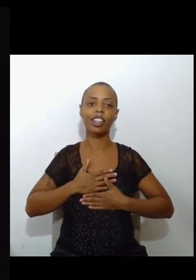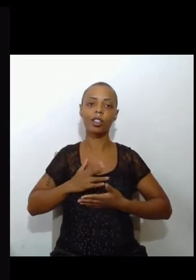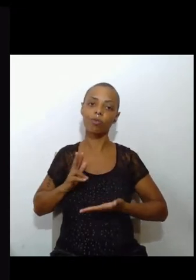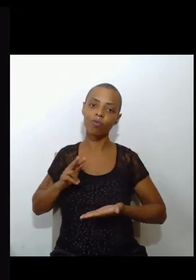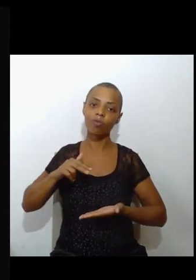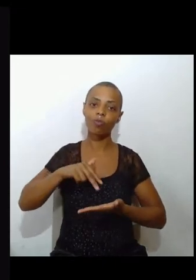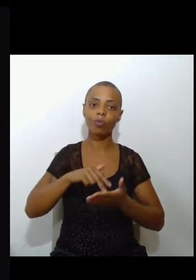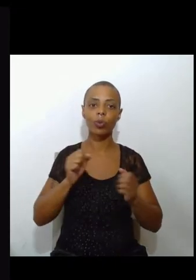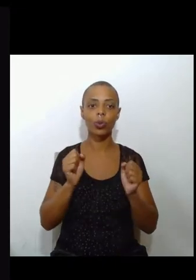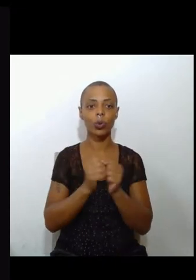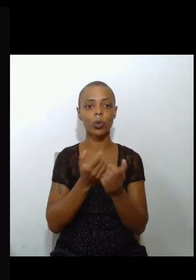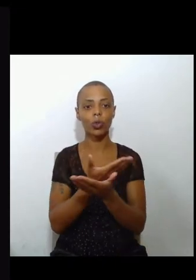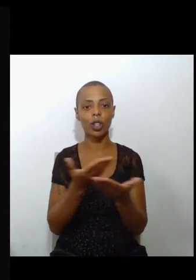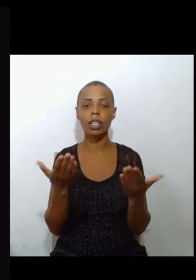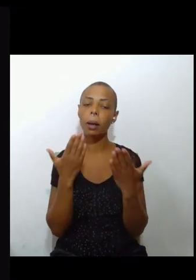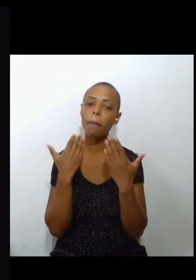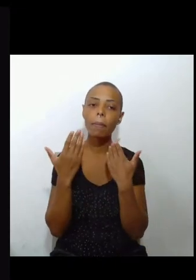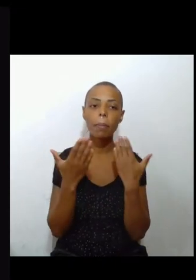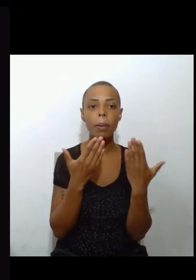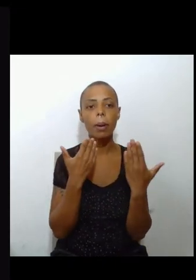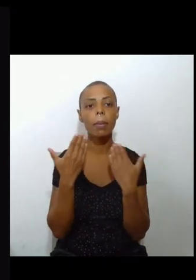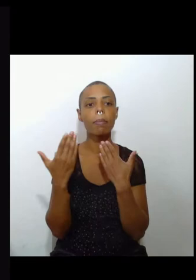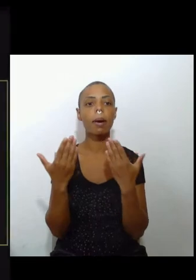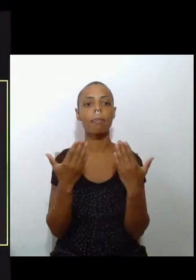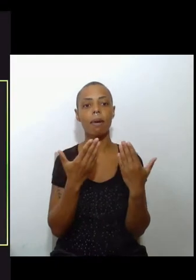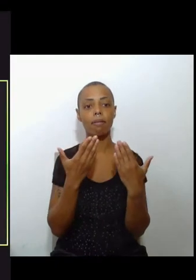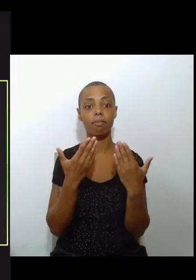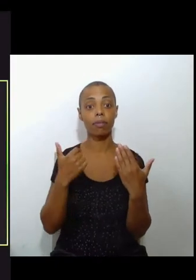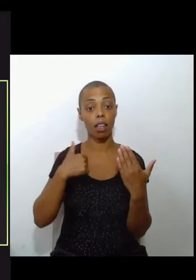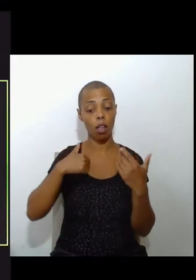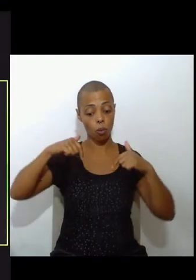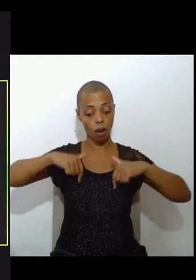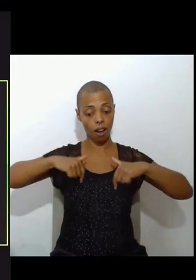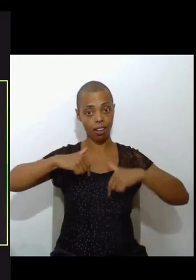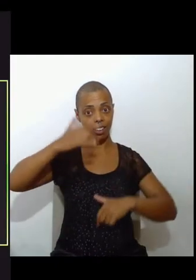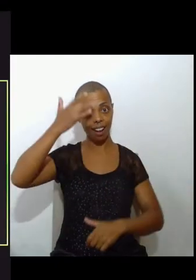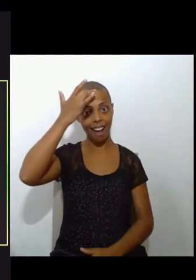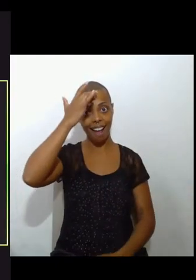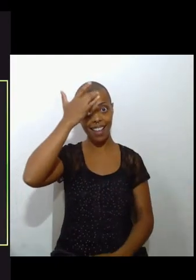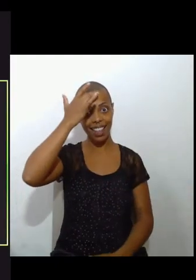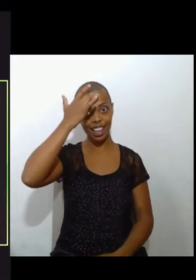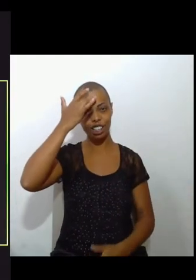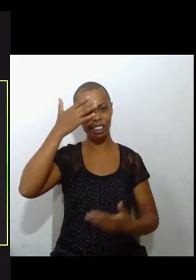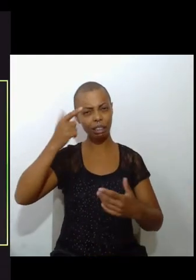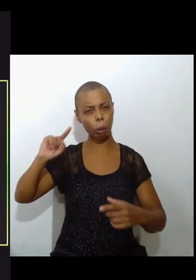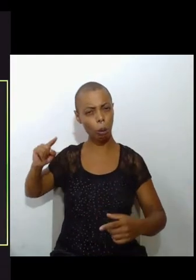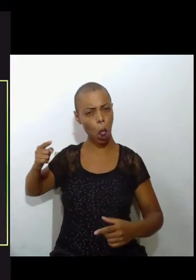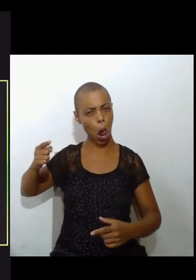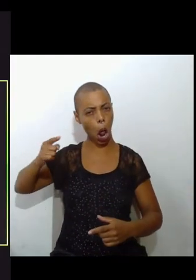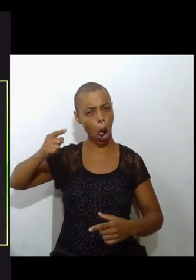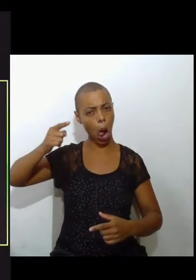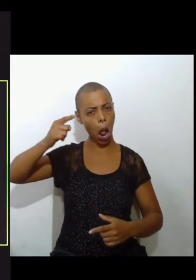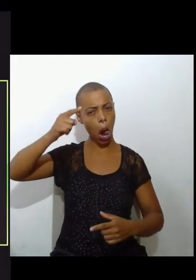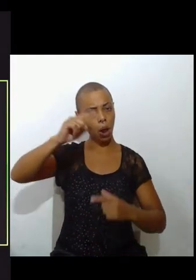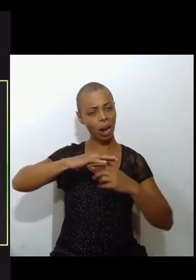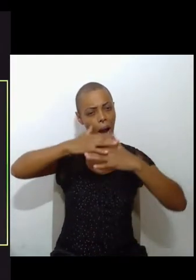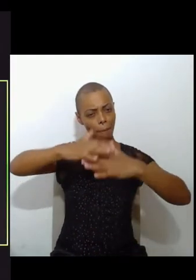across so many seas and yet there are so many uh beautiful similarities